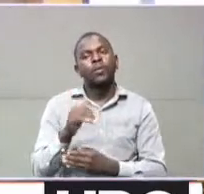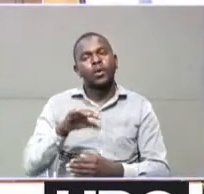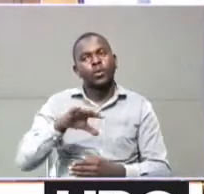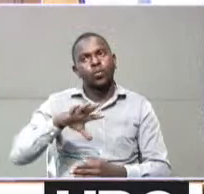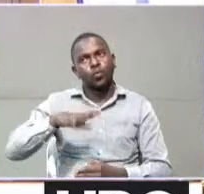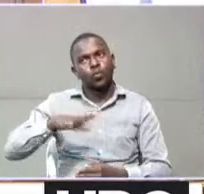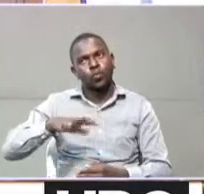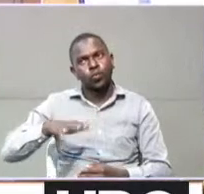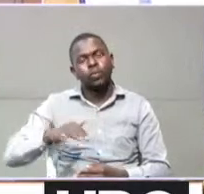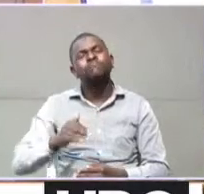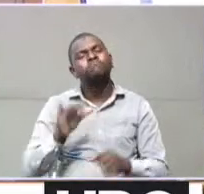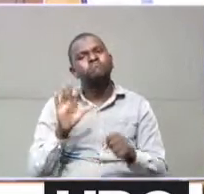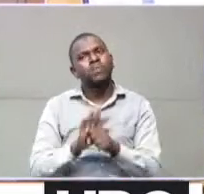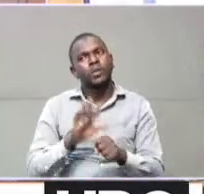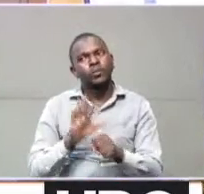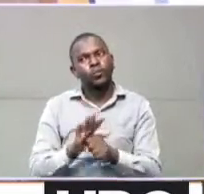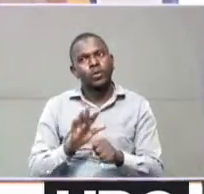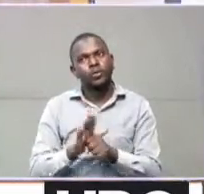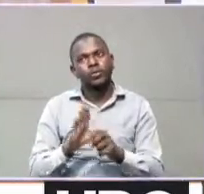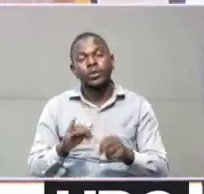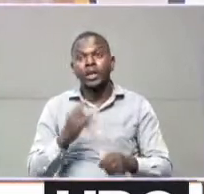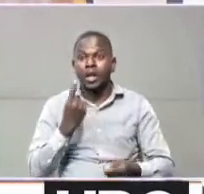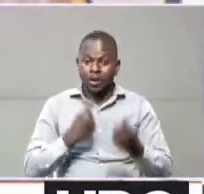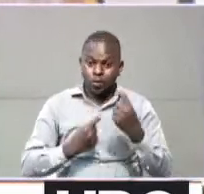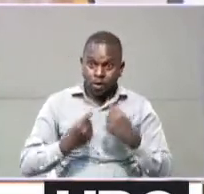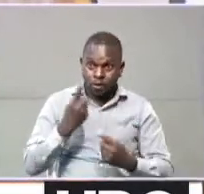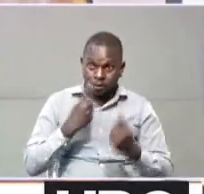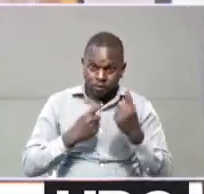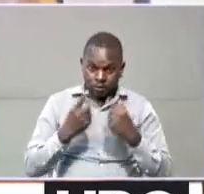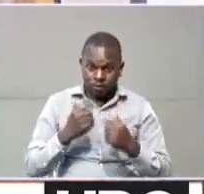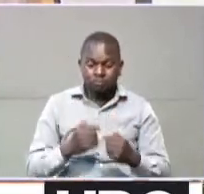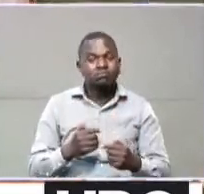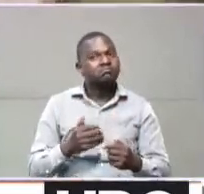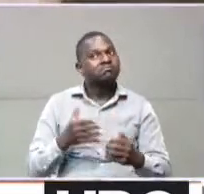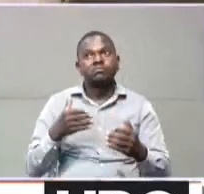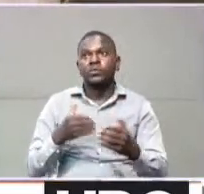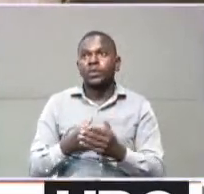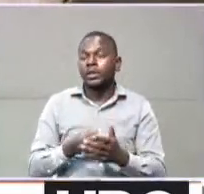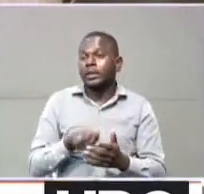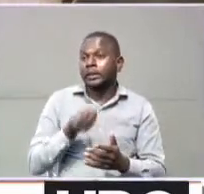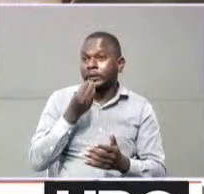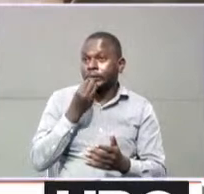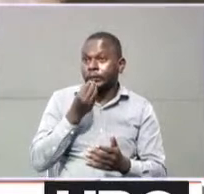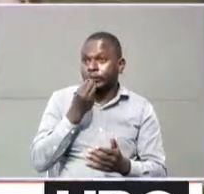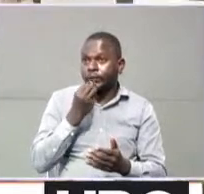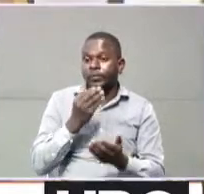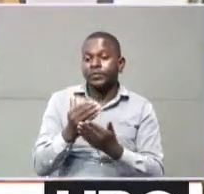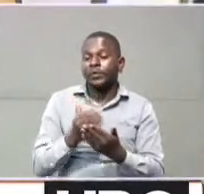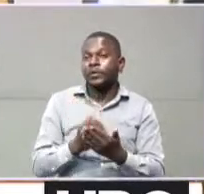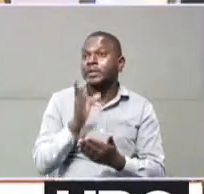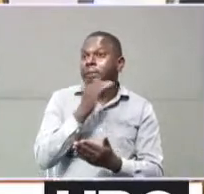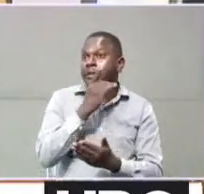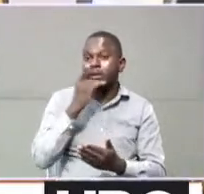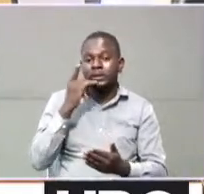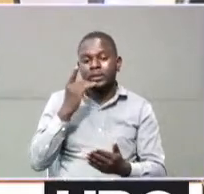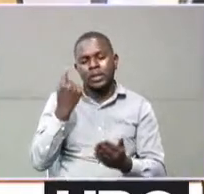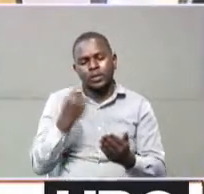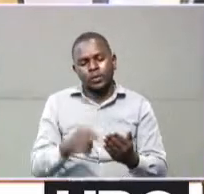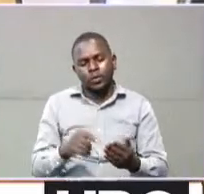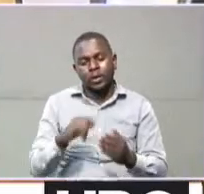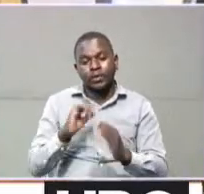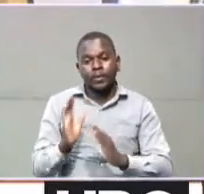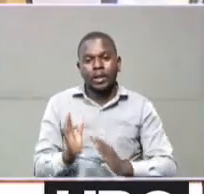bodies and yet we cry of lack of food because of drought what plan has